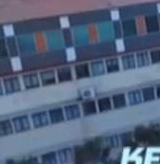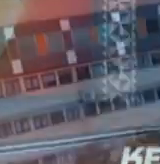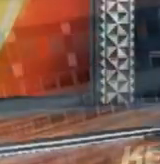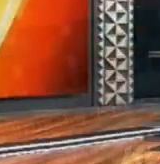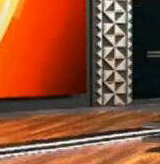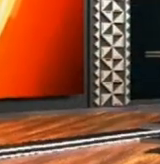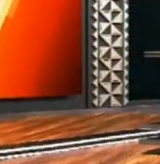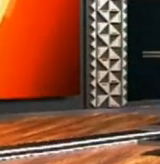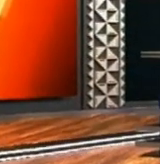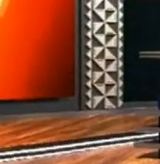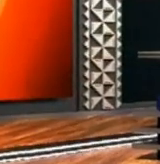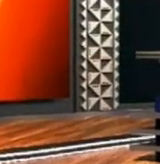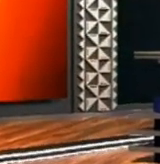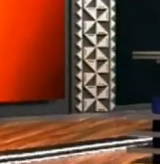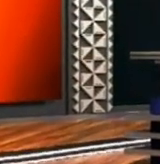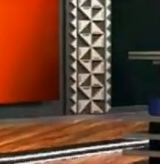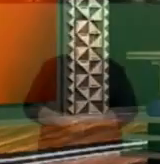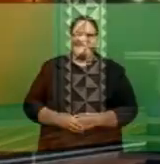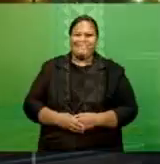Atera Lendua.